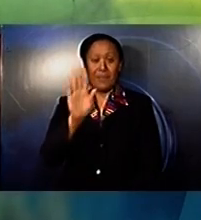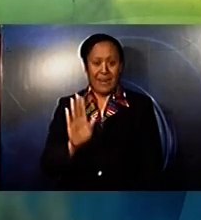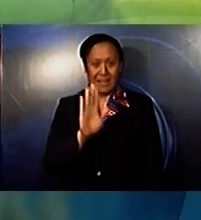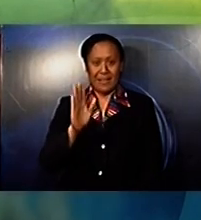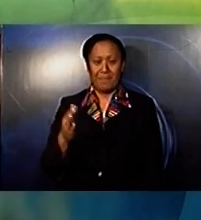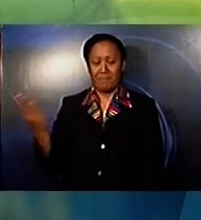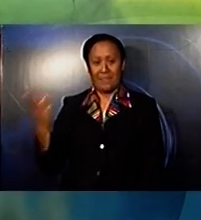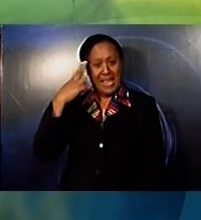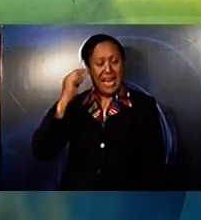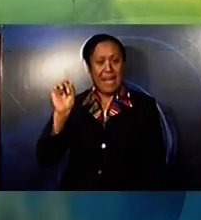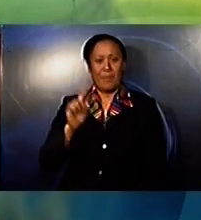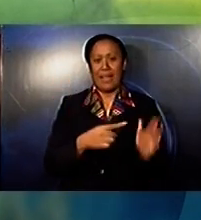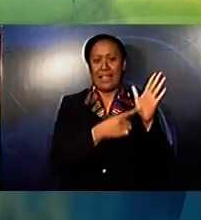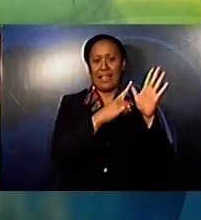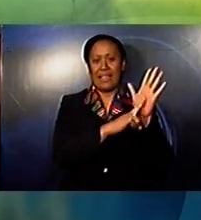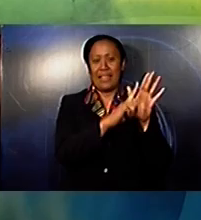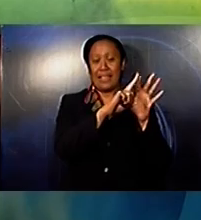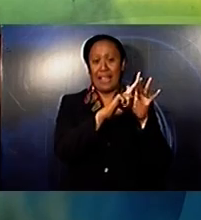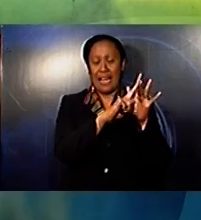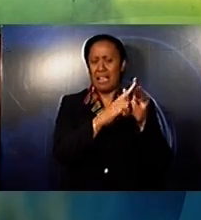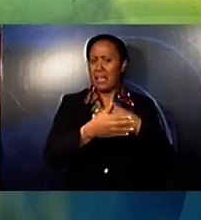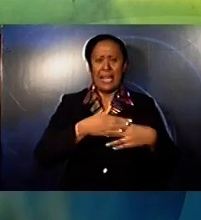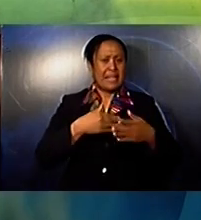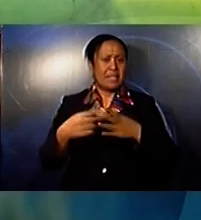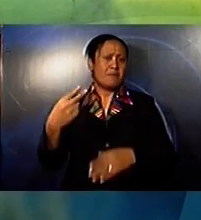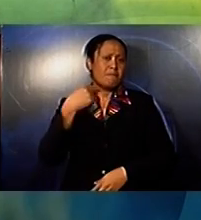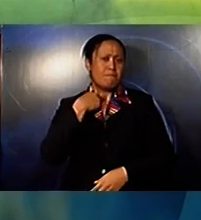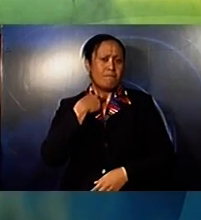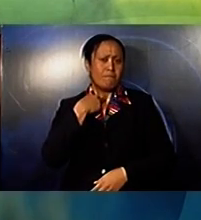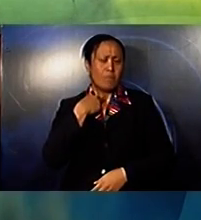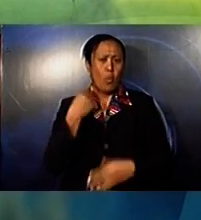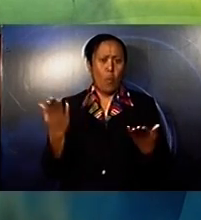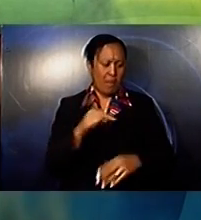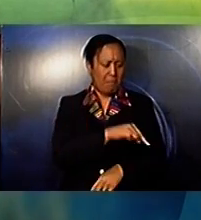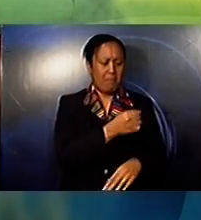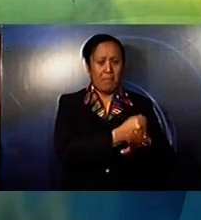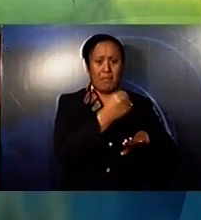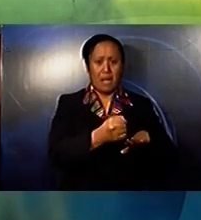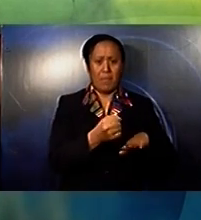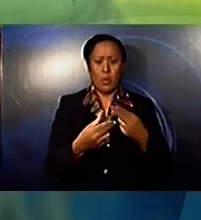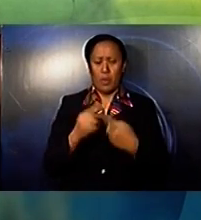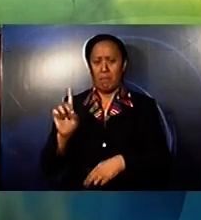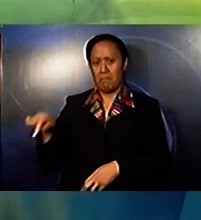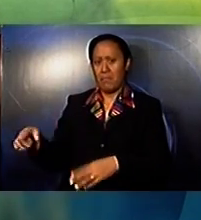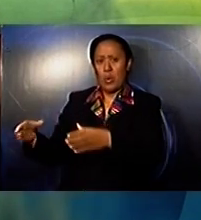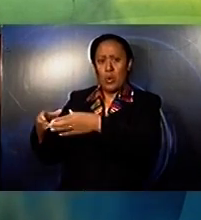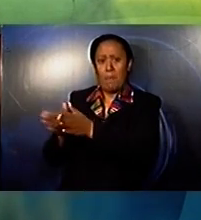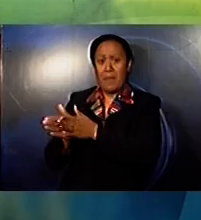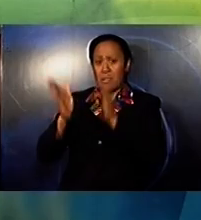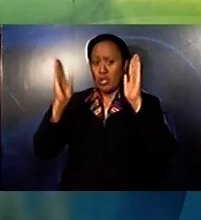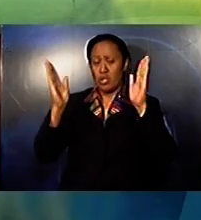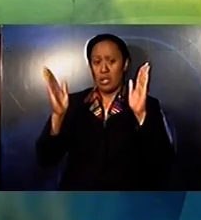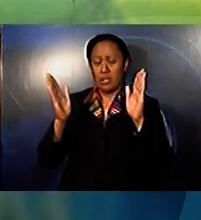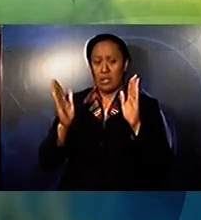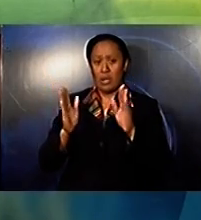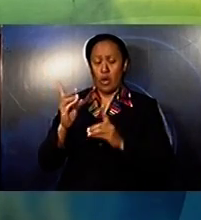Nisam Bolivinaka, I'm Tale Tora. Despite the ultimatums set by the government to the Methodist Church of Fiji to convene its